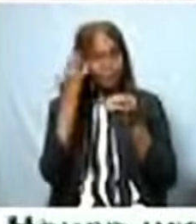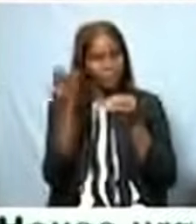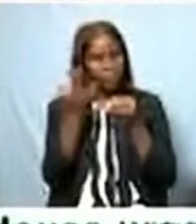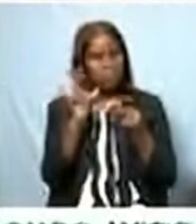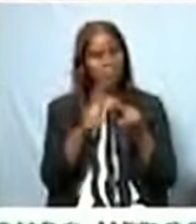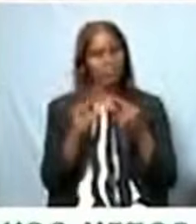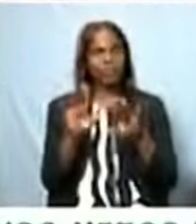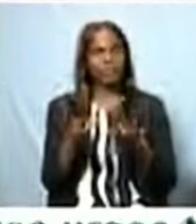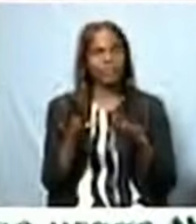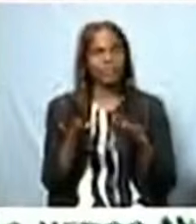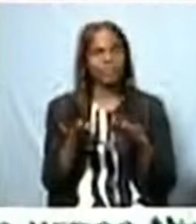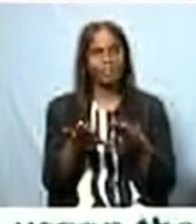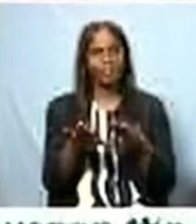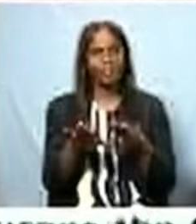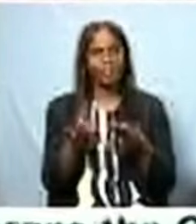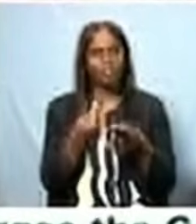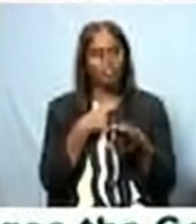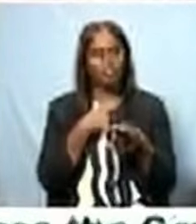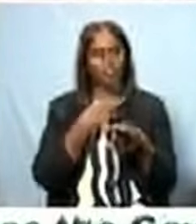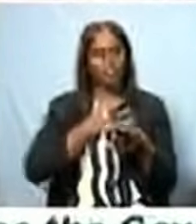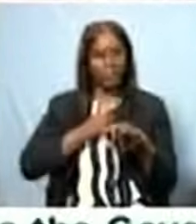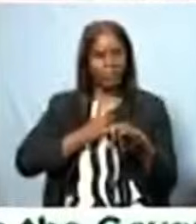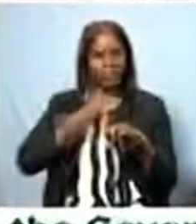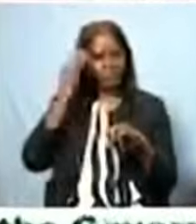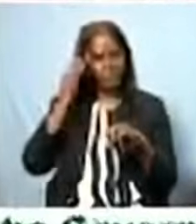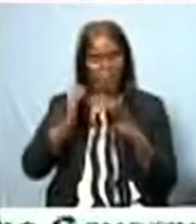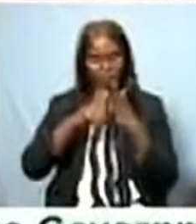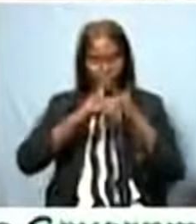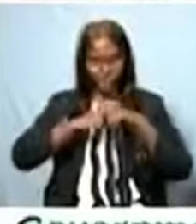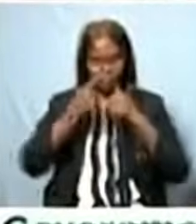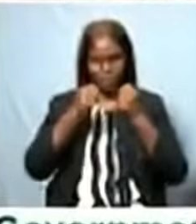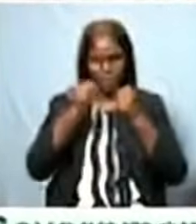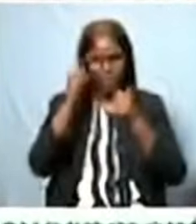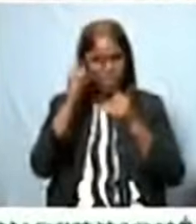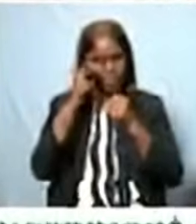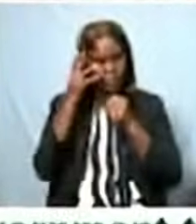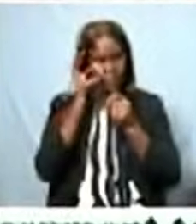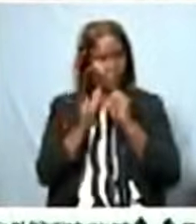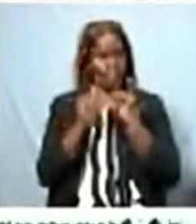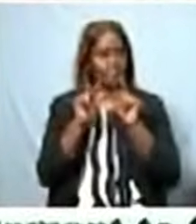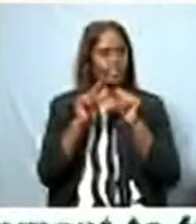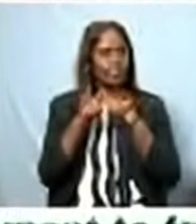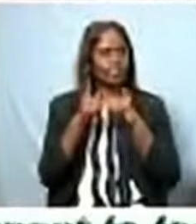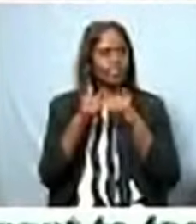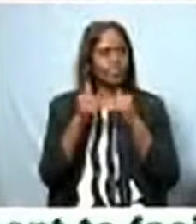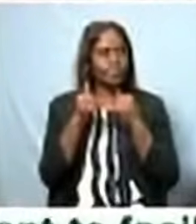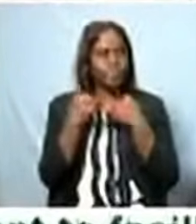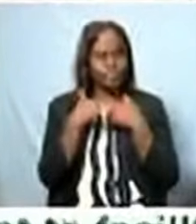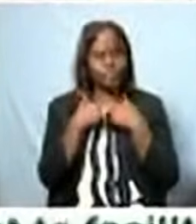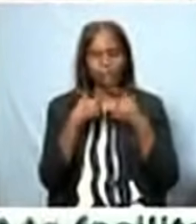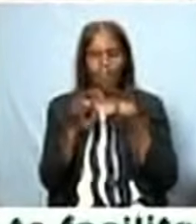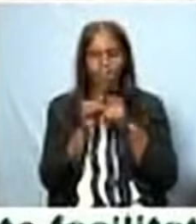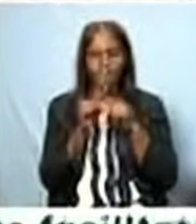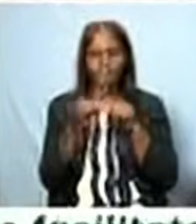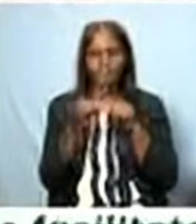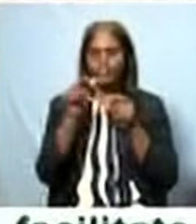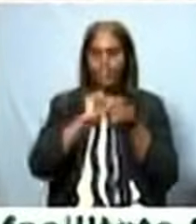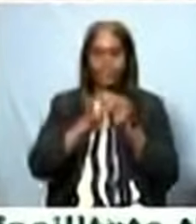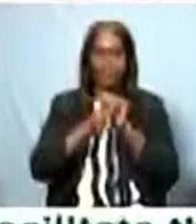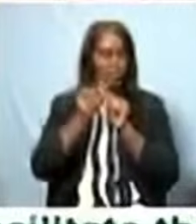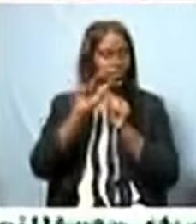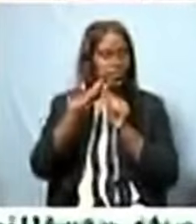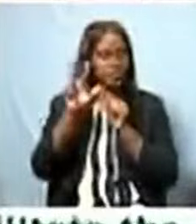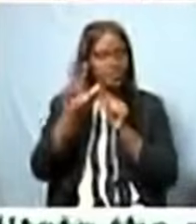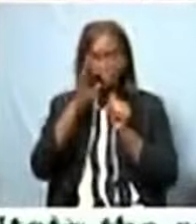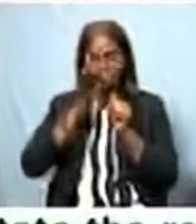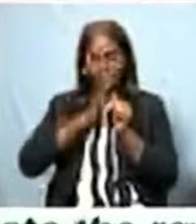down, I know how I'm trying to reason this way. And when I brought in Article 23, Madam Speaker,